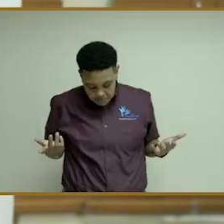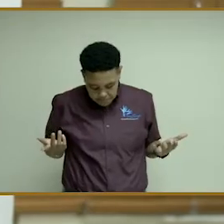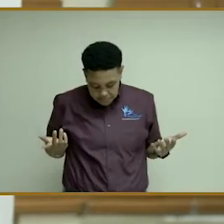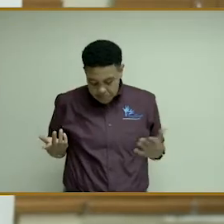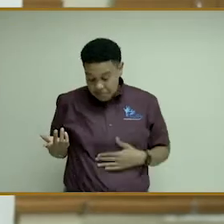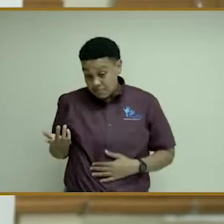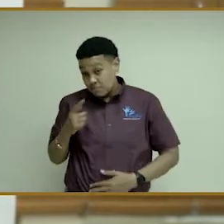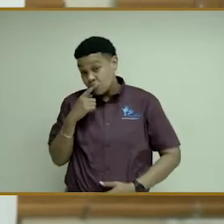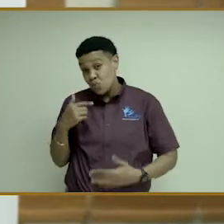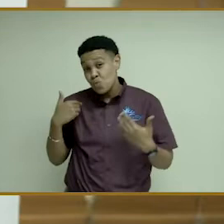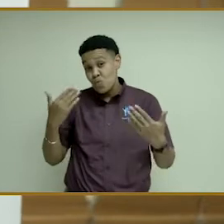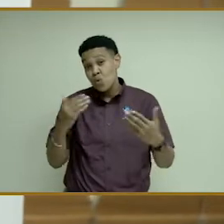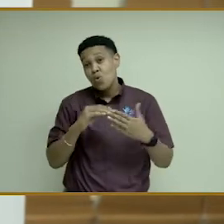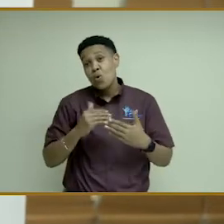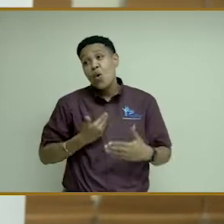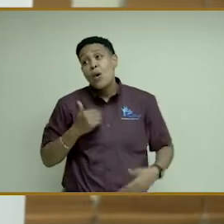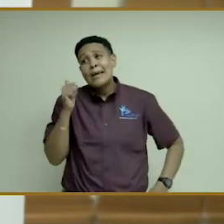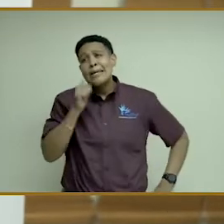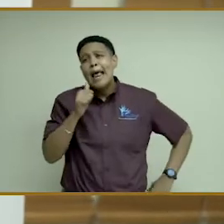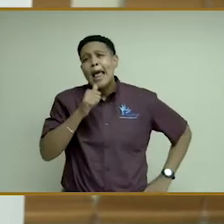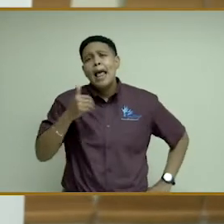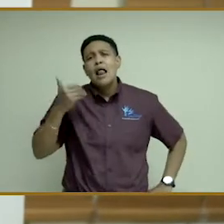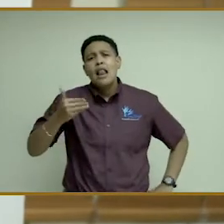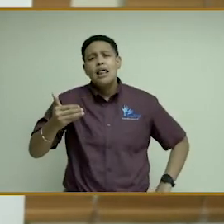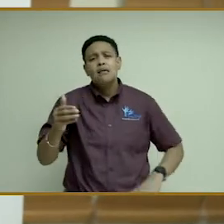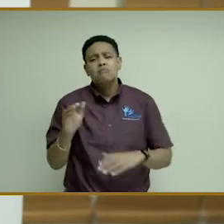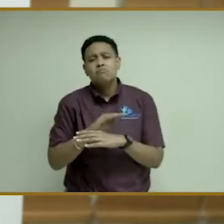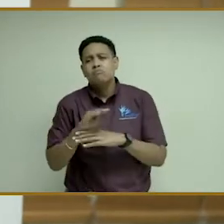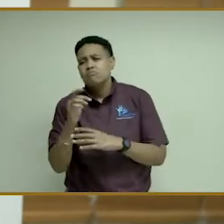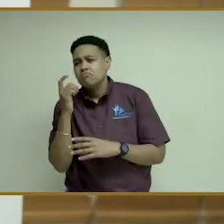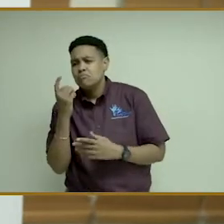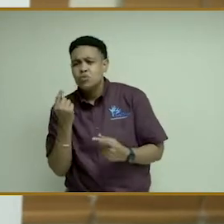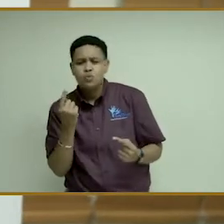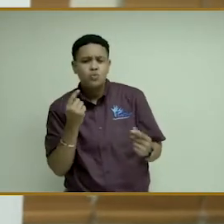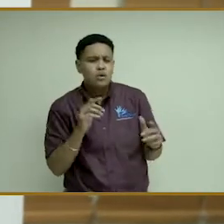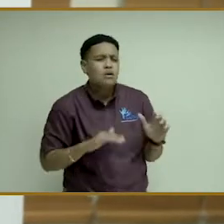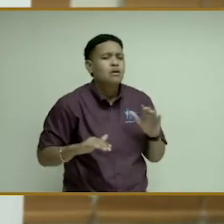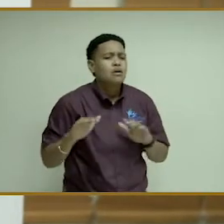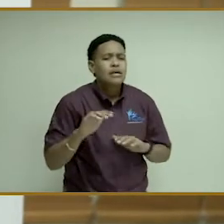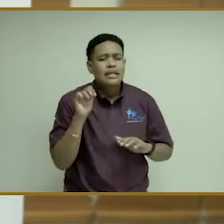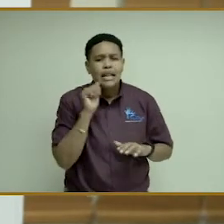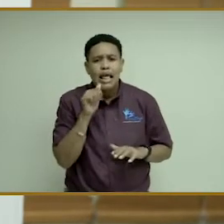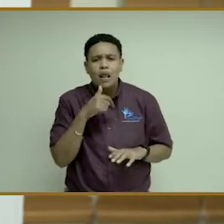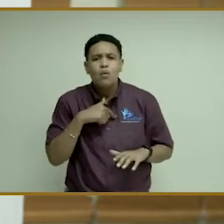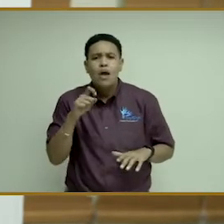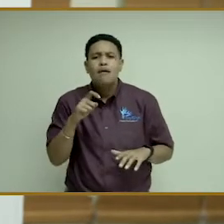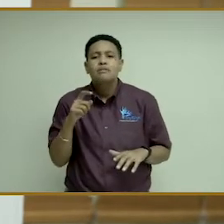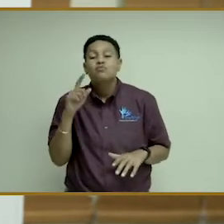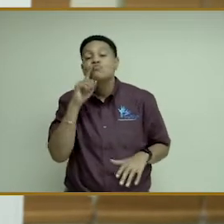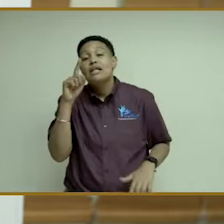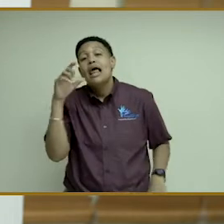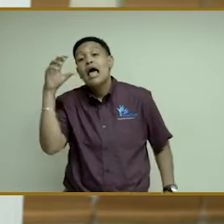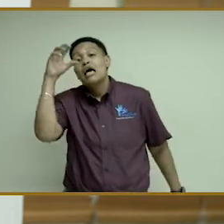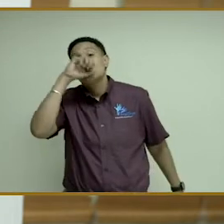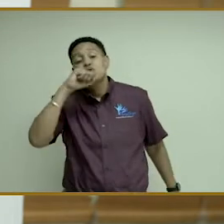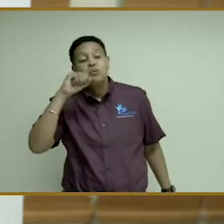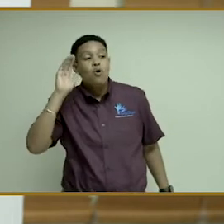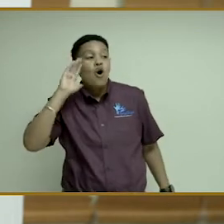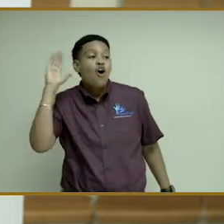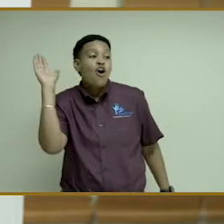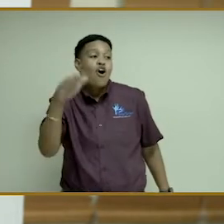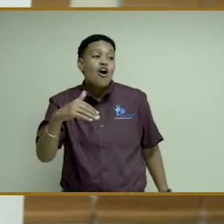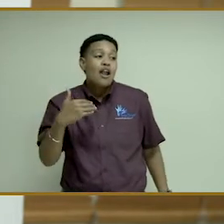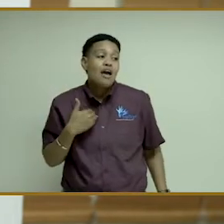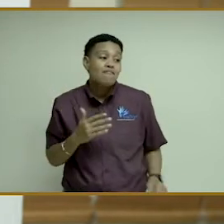In going about our day-to-day business nowadays, we have to pretty much assume that everybody has